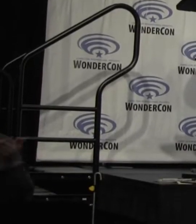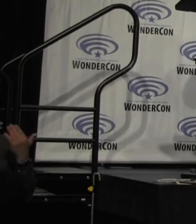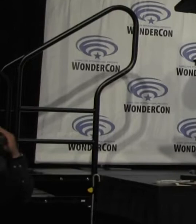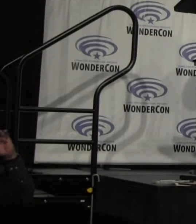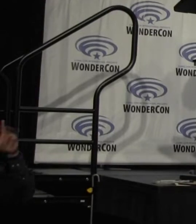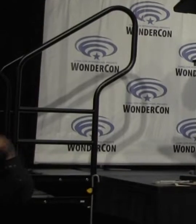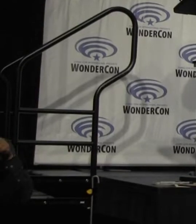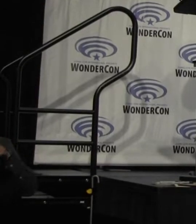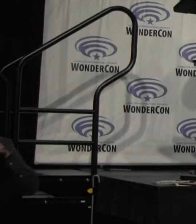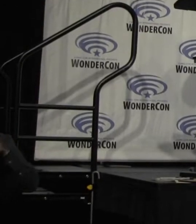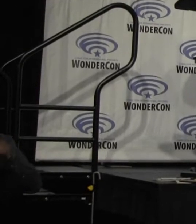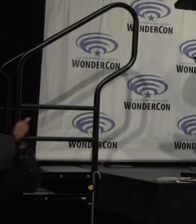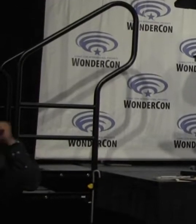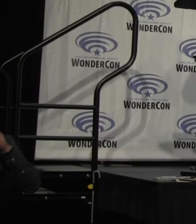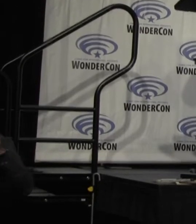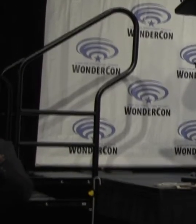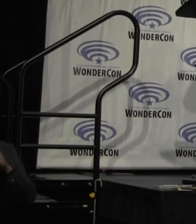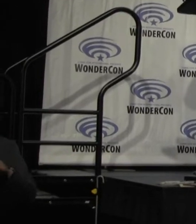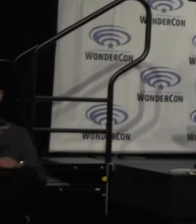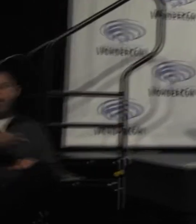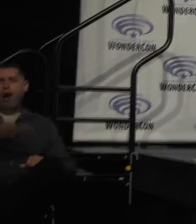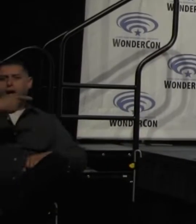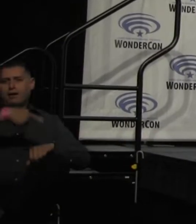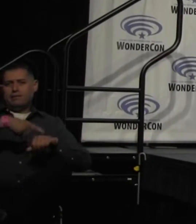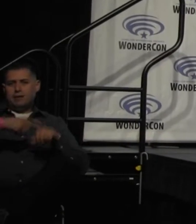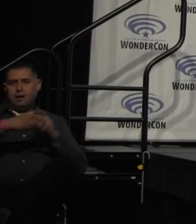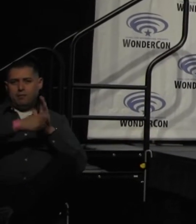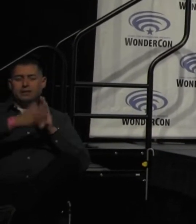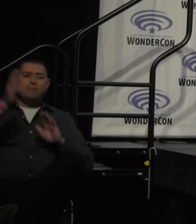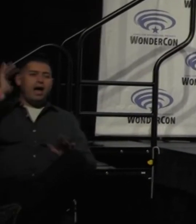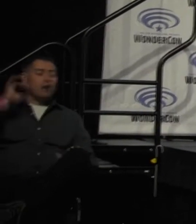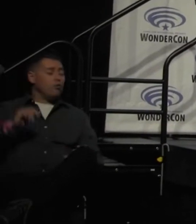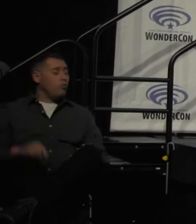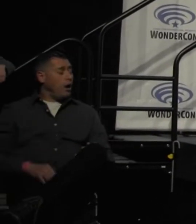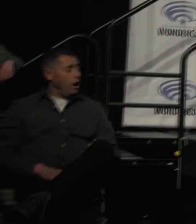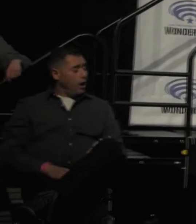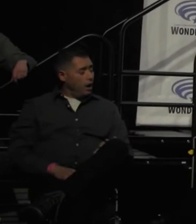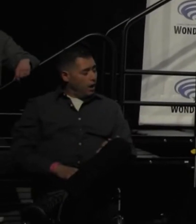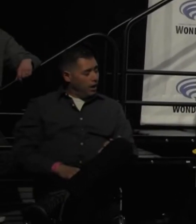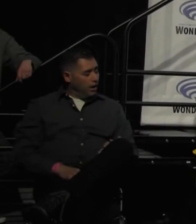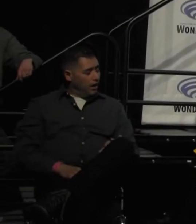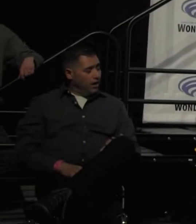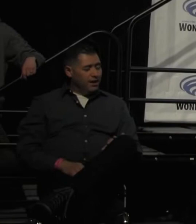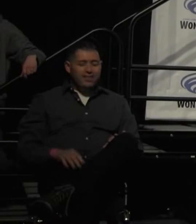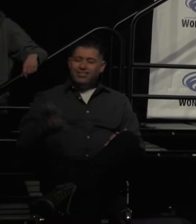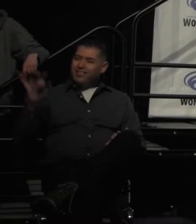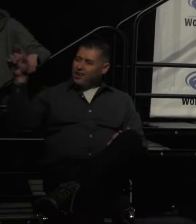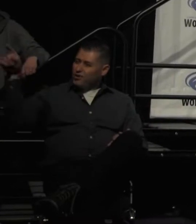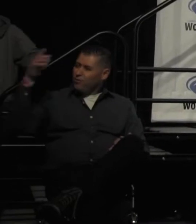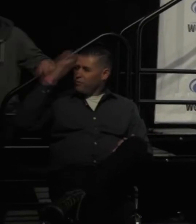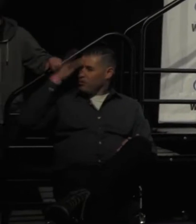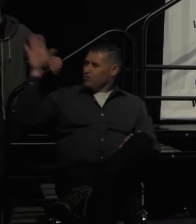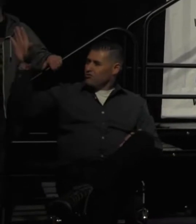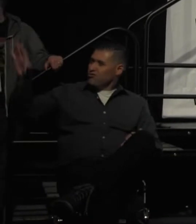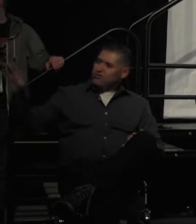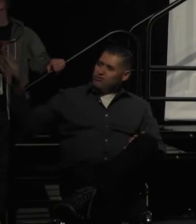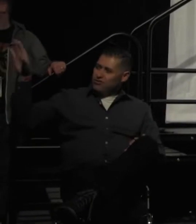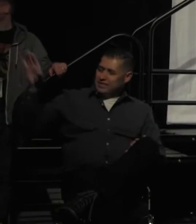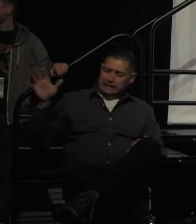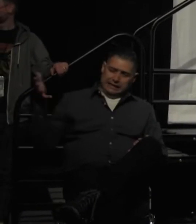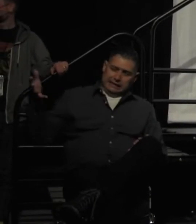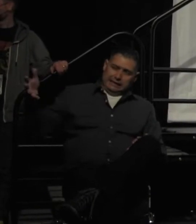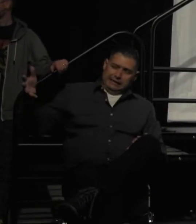comedy shows, and I was with the members of High Times magazine. Oh! We went out to a dinner. You look familiar, man.